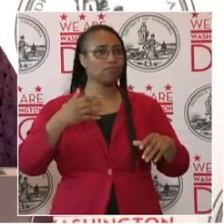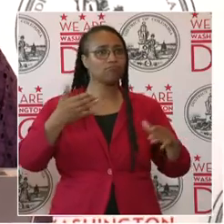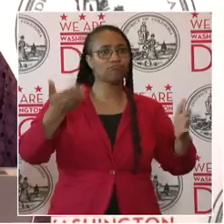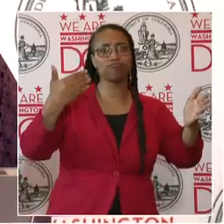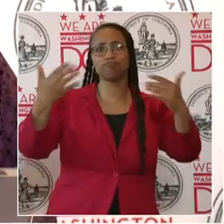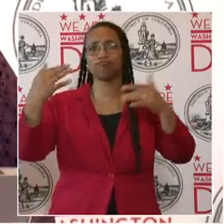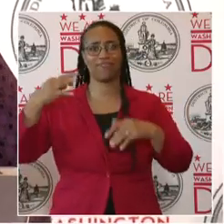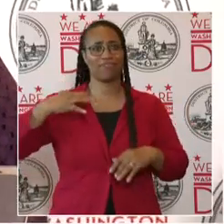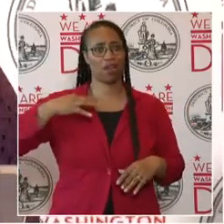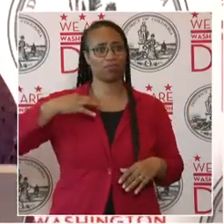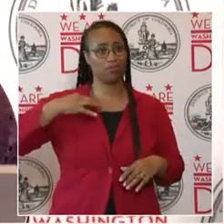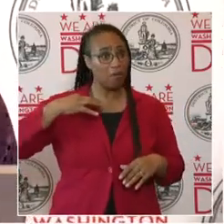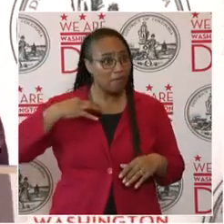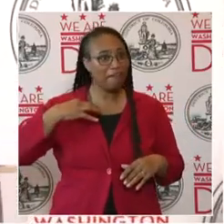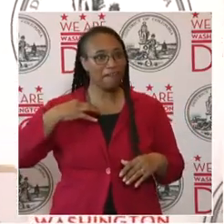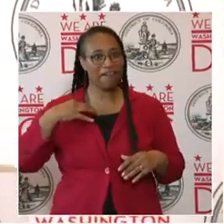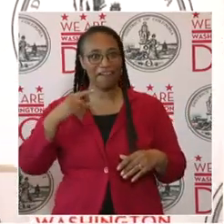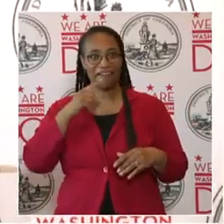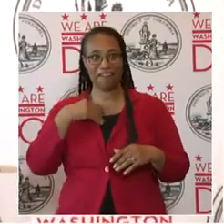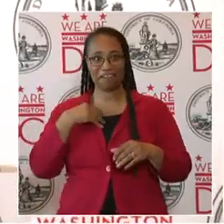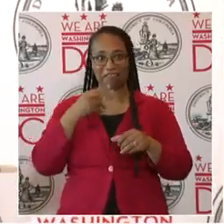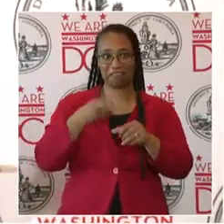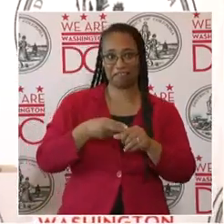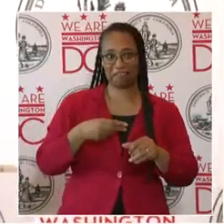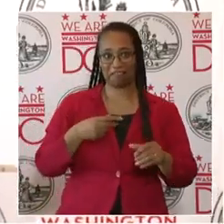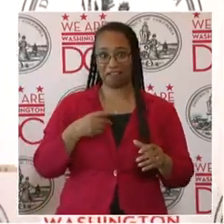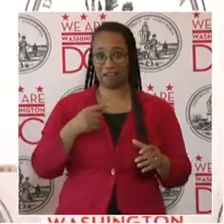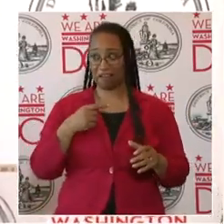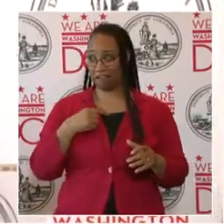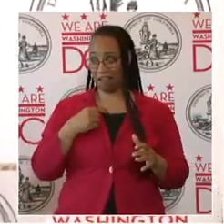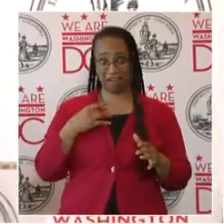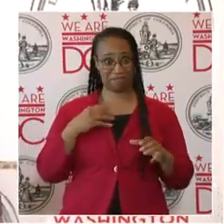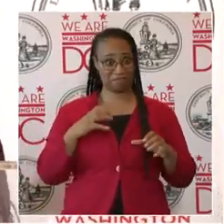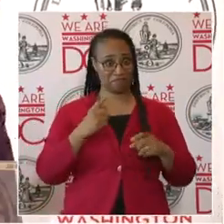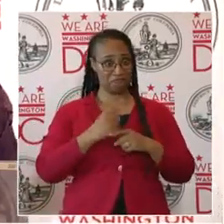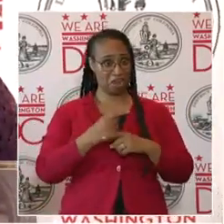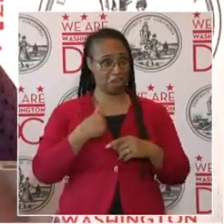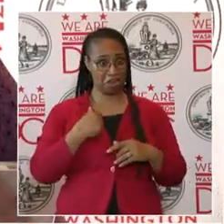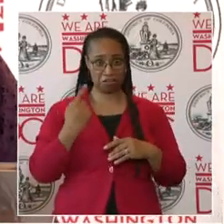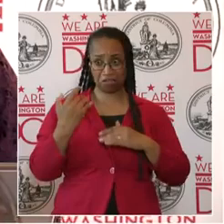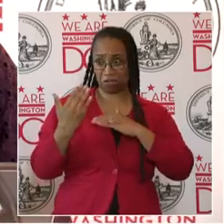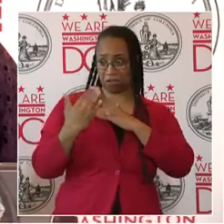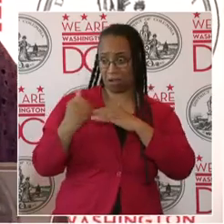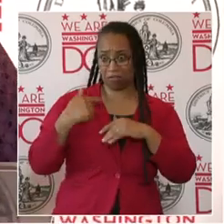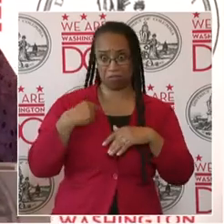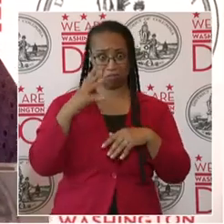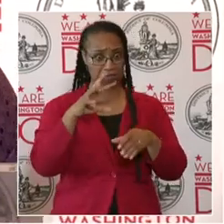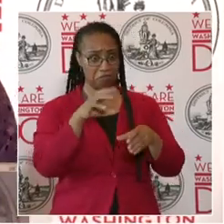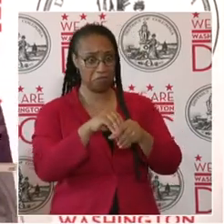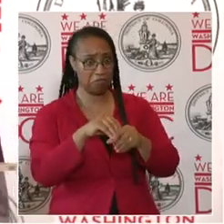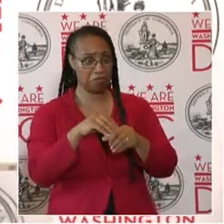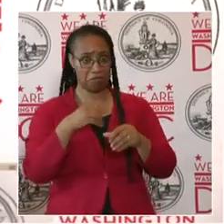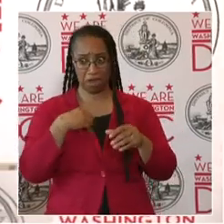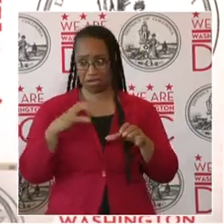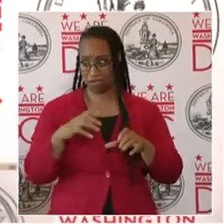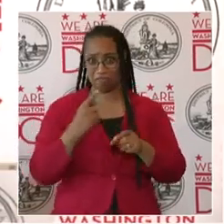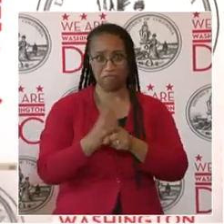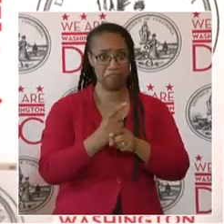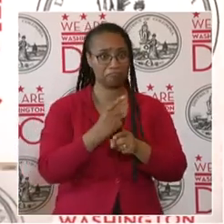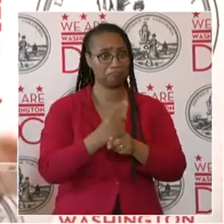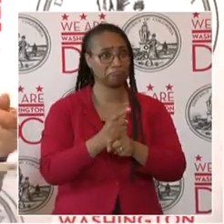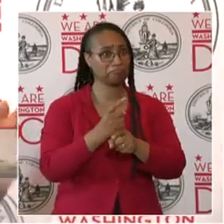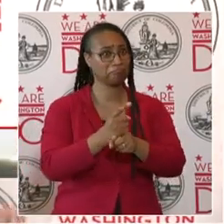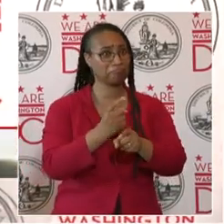do. Evidently, I'm doing something right because every time you turn around, they call me for another project. But most of all, I enjoy being an